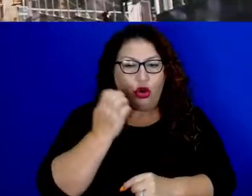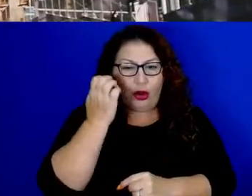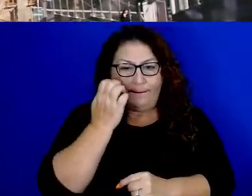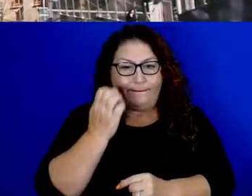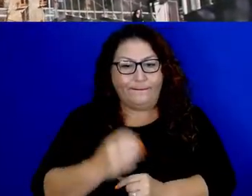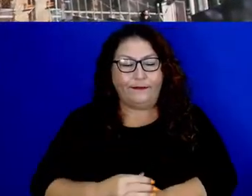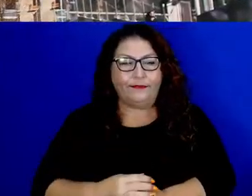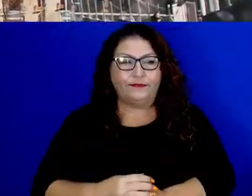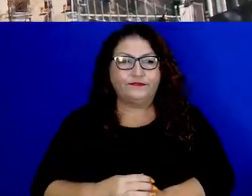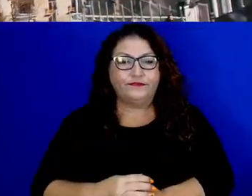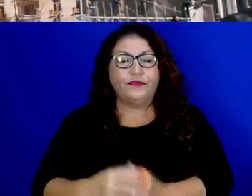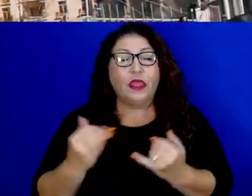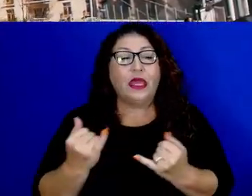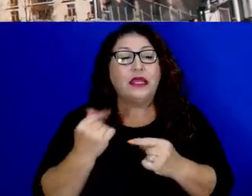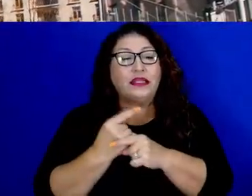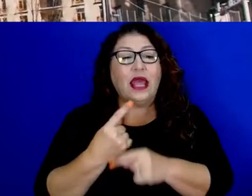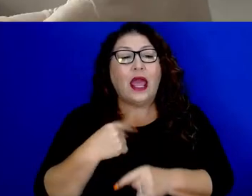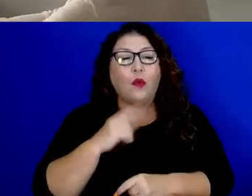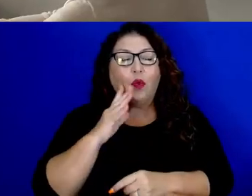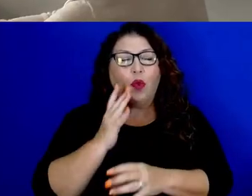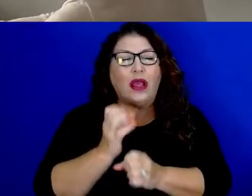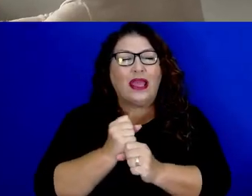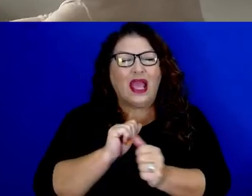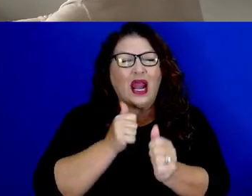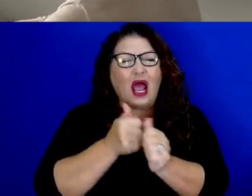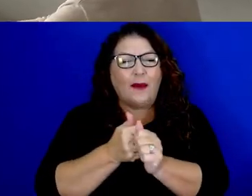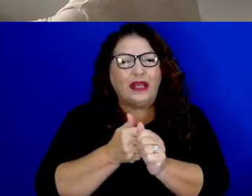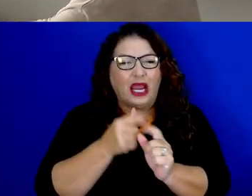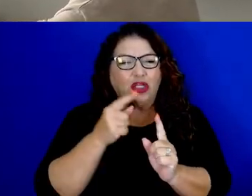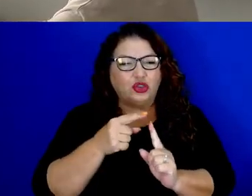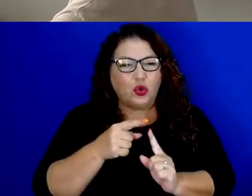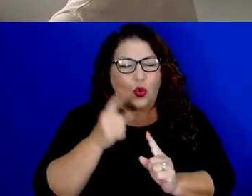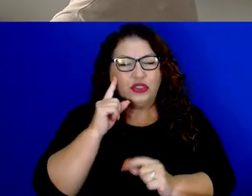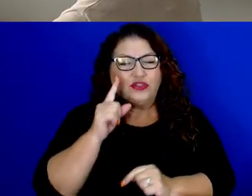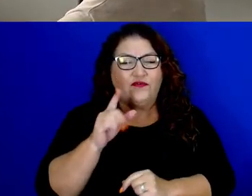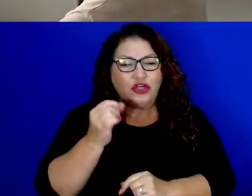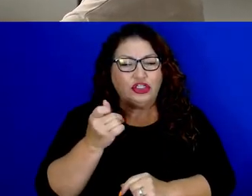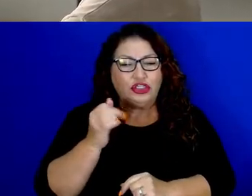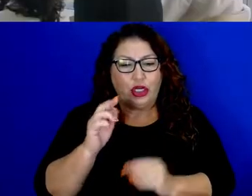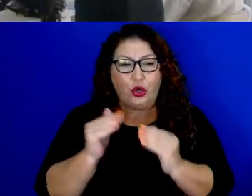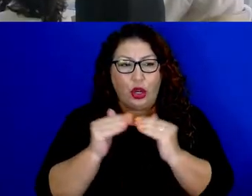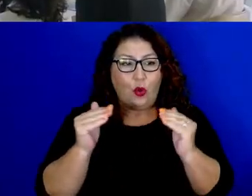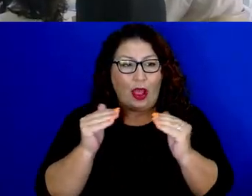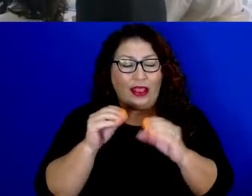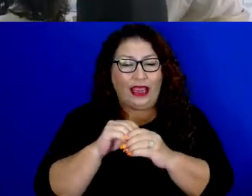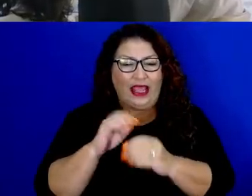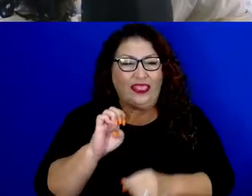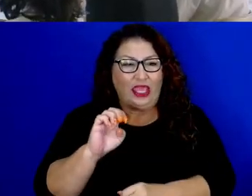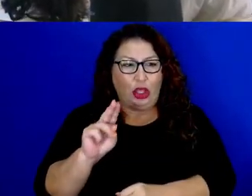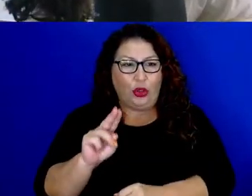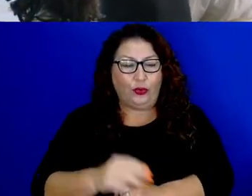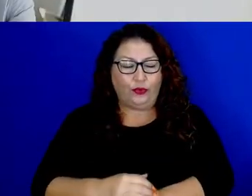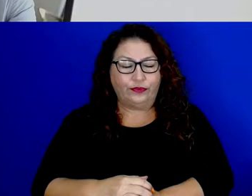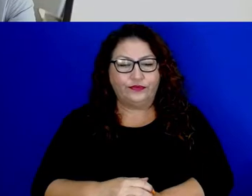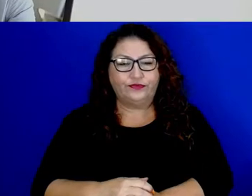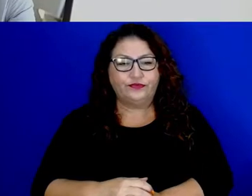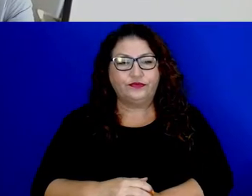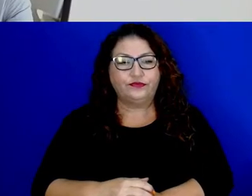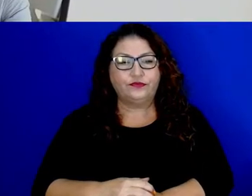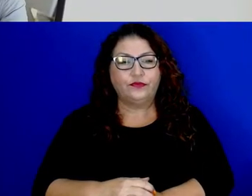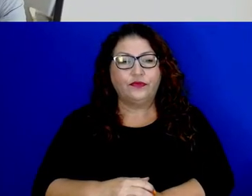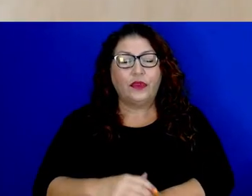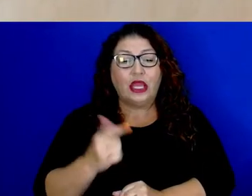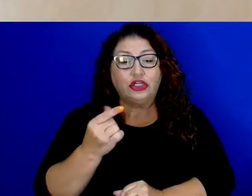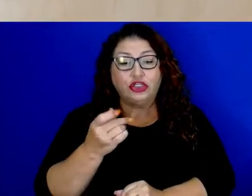Today, we will get the updated scores for gender equality in the EU. Has gender equality gone